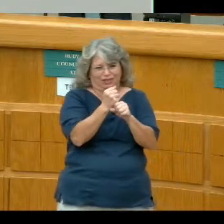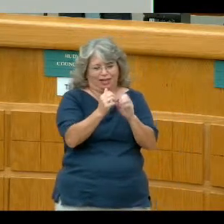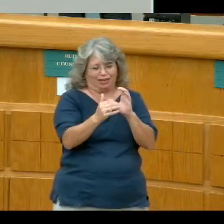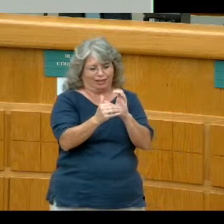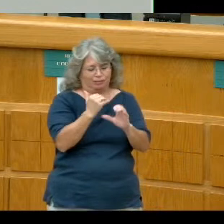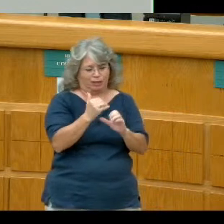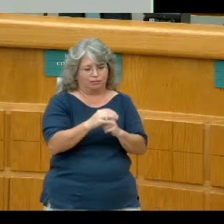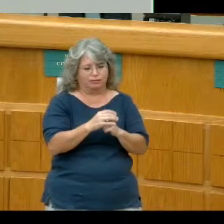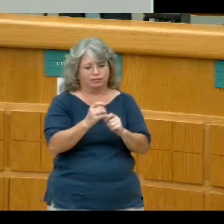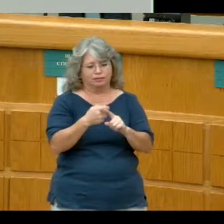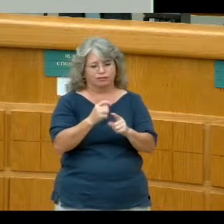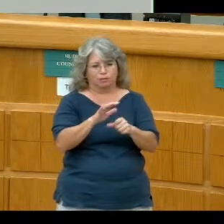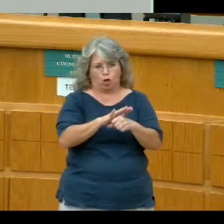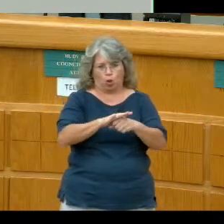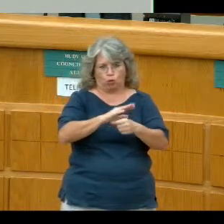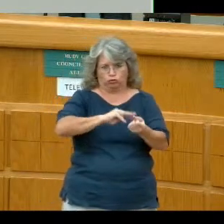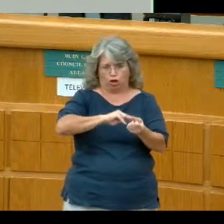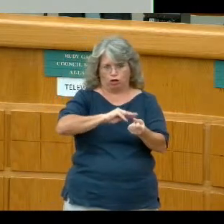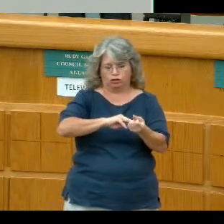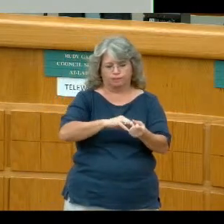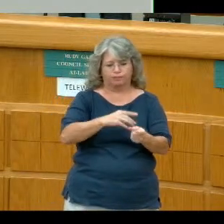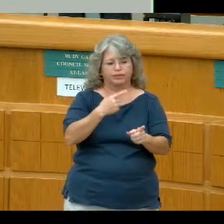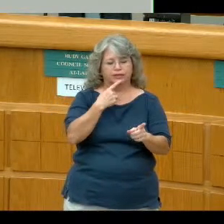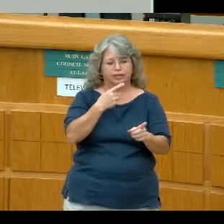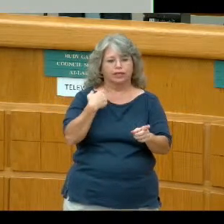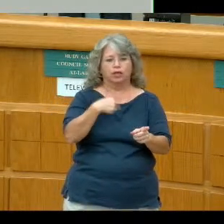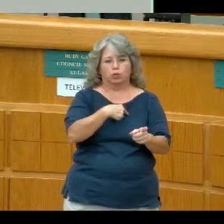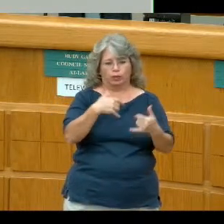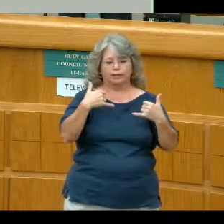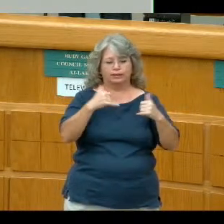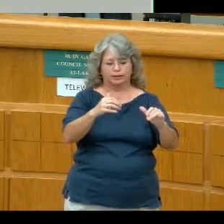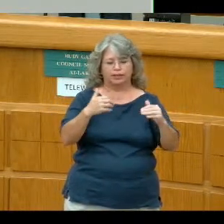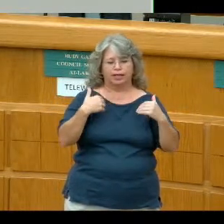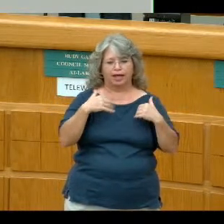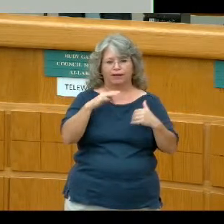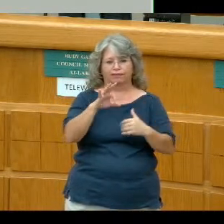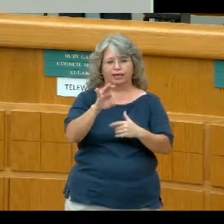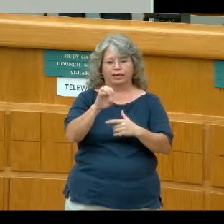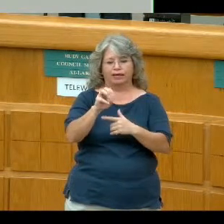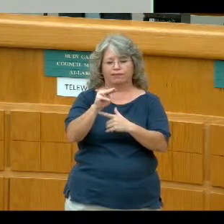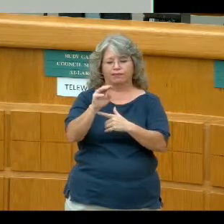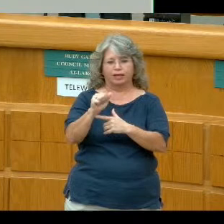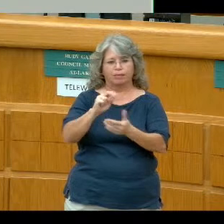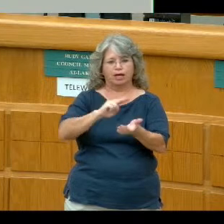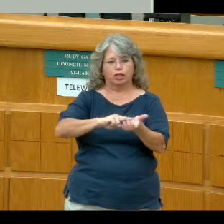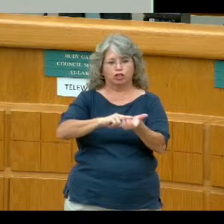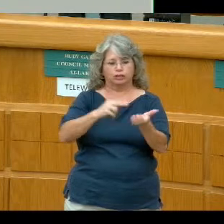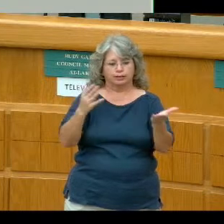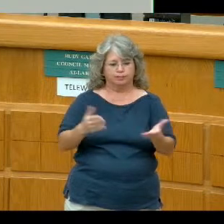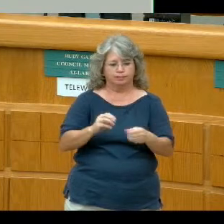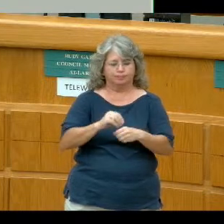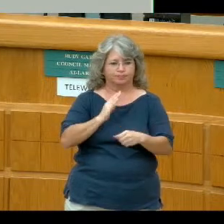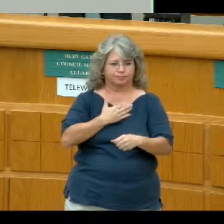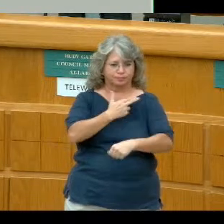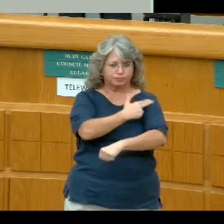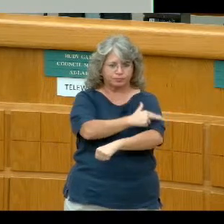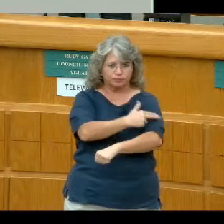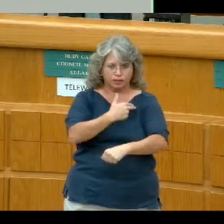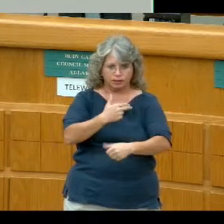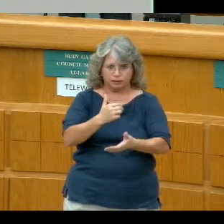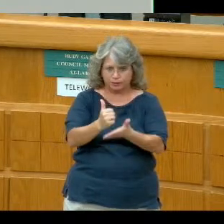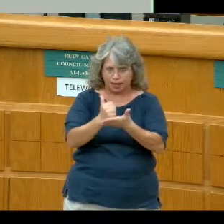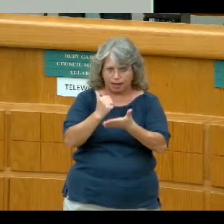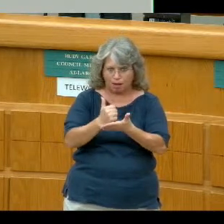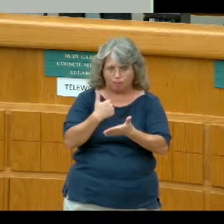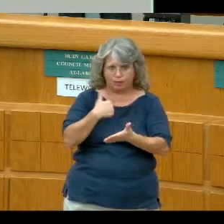from a doctor at one of our local hospitals. He said that we still have FEMA nurses in our hospitals helping because our